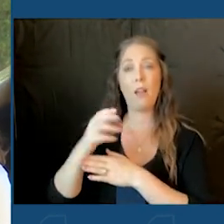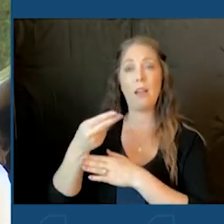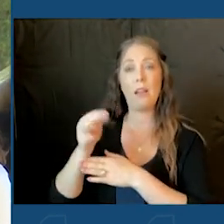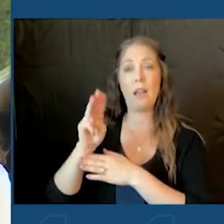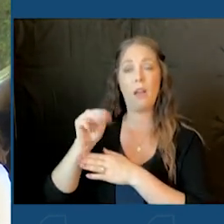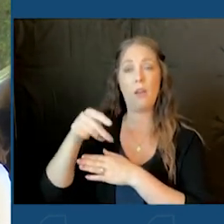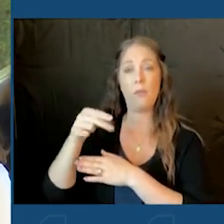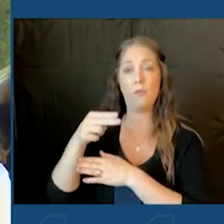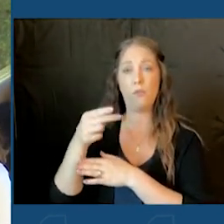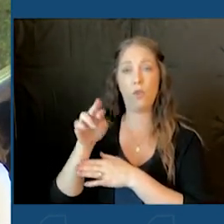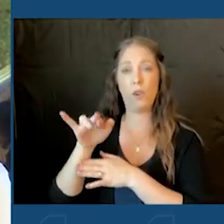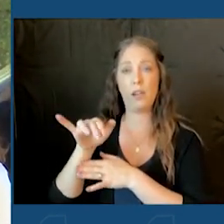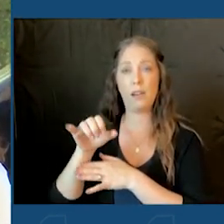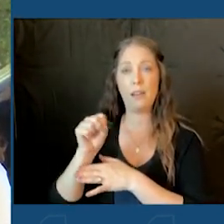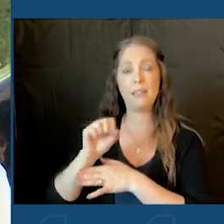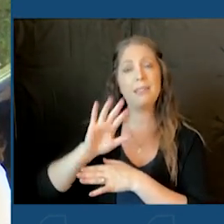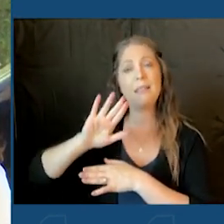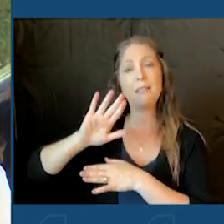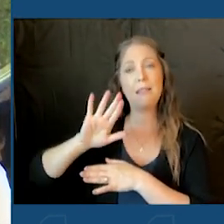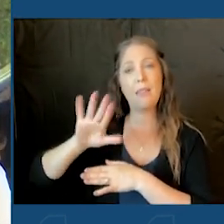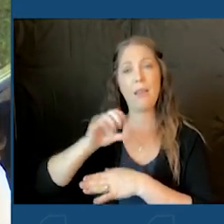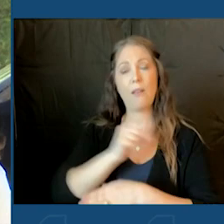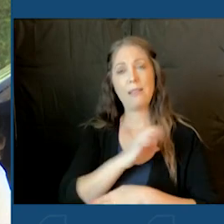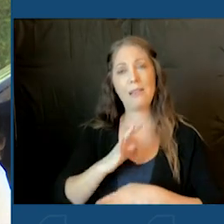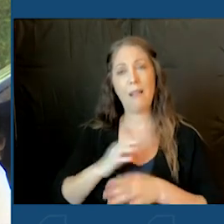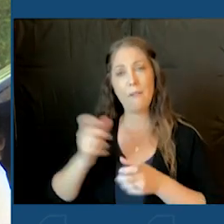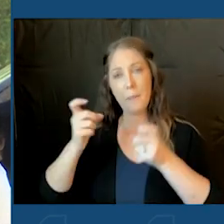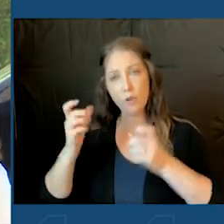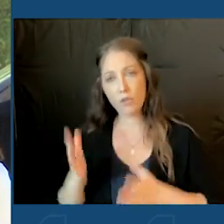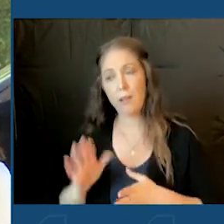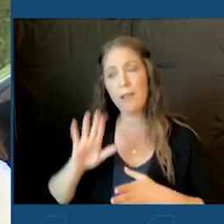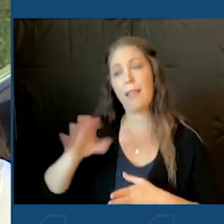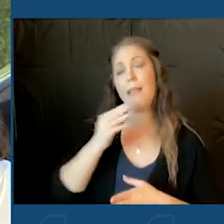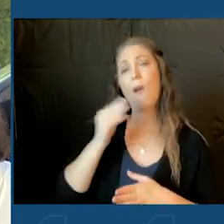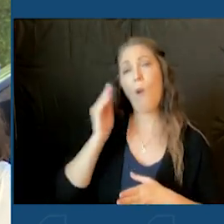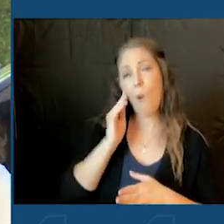staff in here, who this is their home. They're fighting to protect their home, and thank you for your great work. Thank you, Governor.